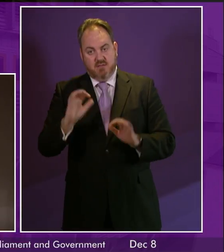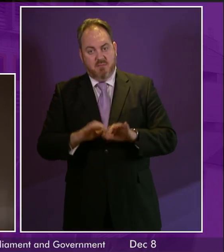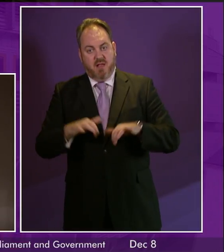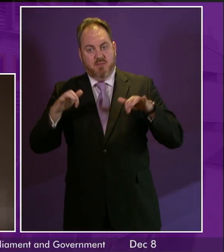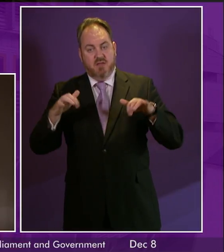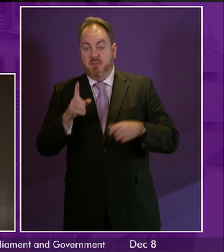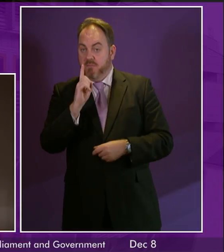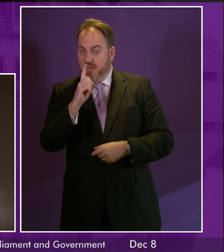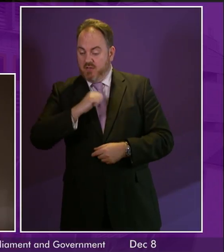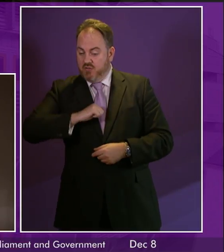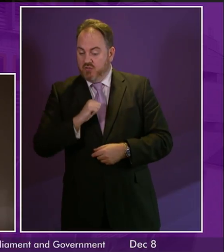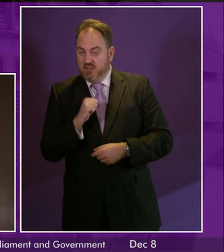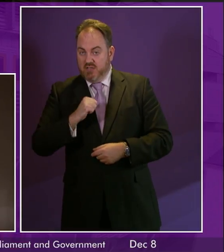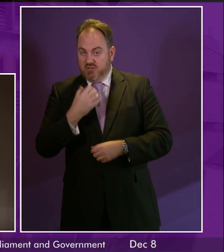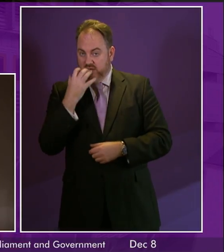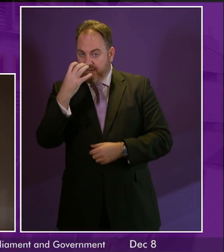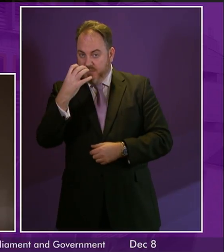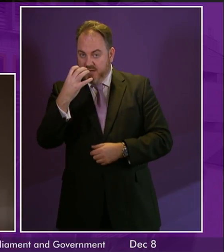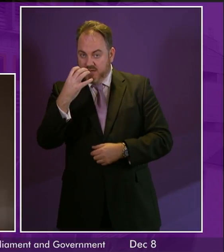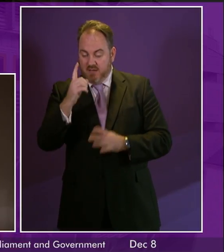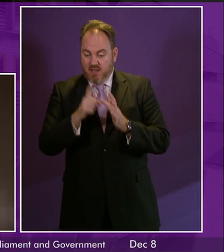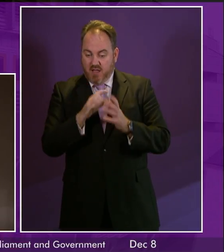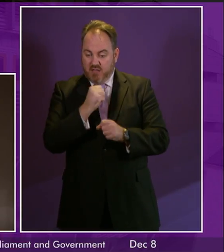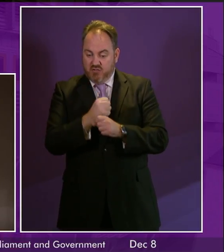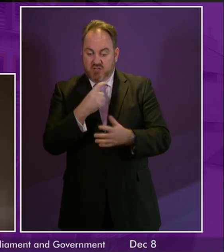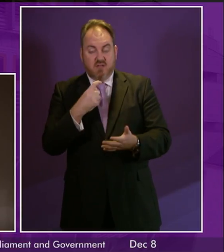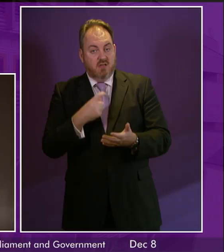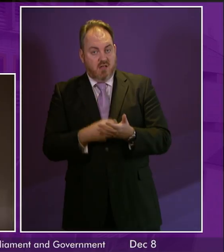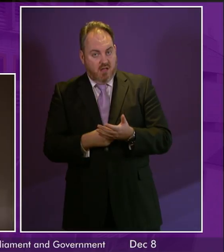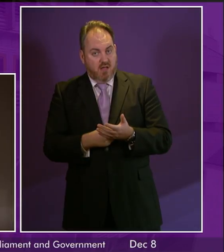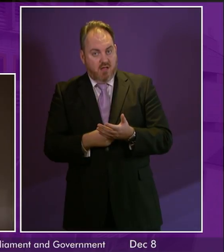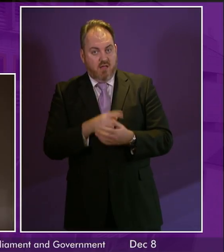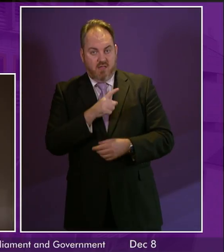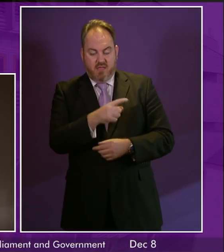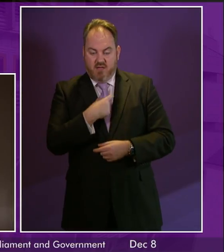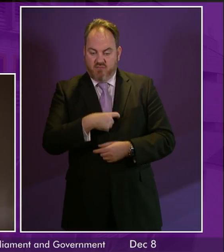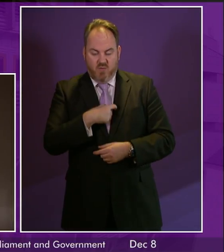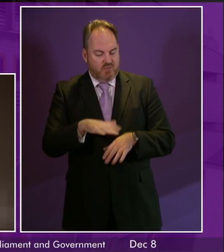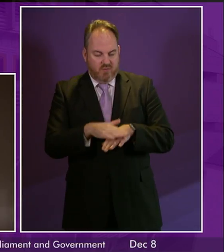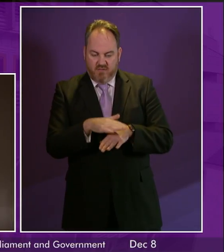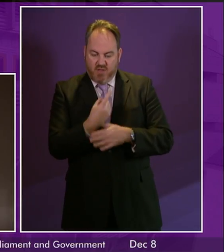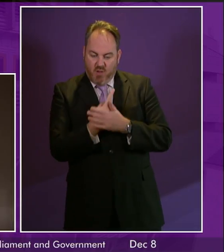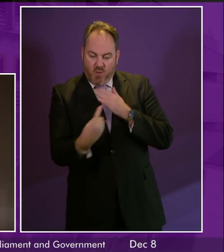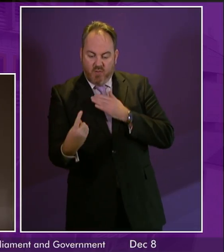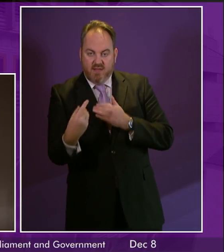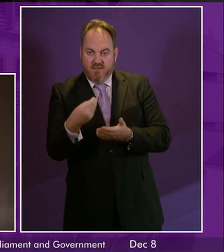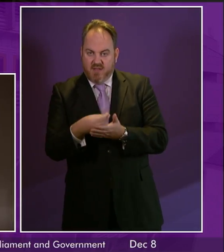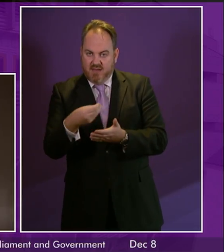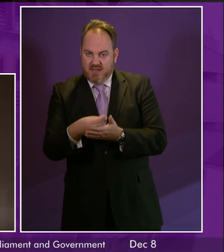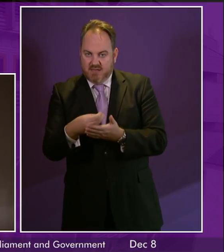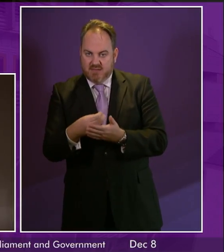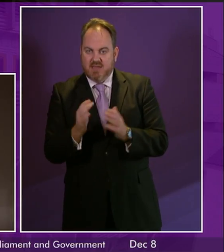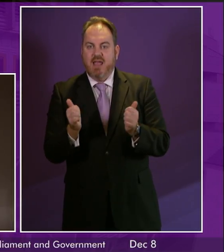However, the Scottish Government's IGR activity is clearly wider in scope than the remit of just the Finance and Constitution